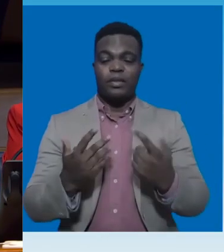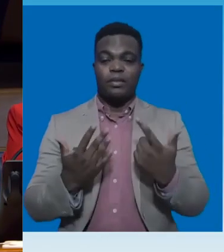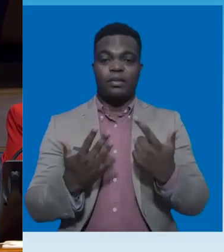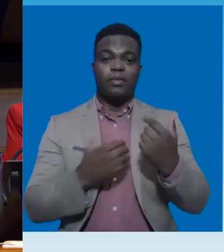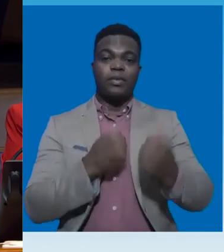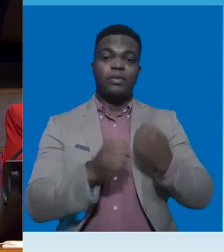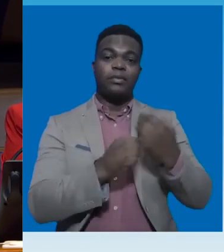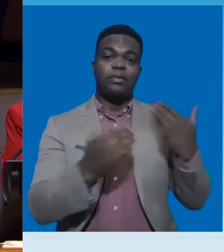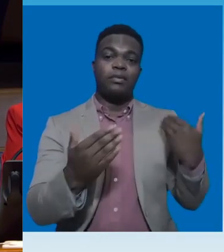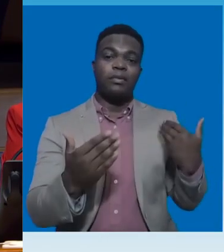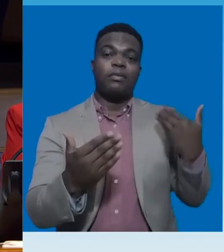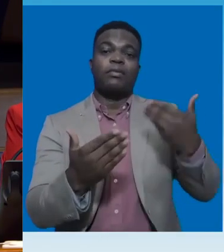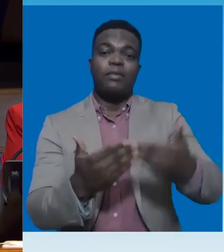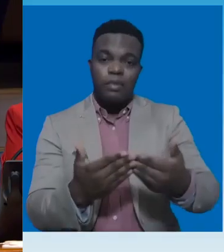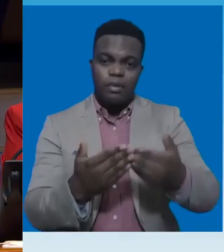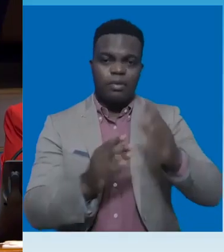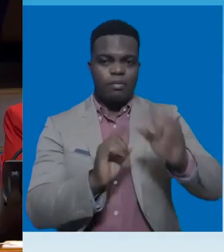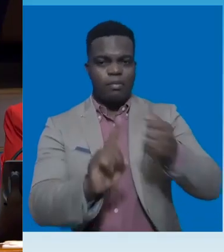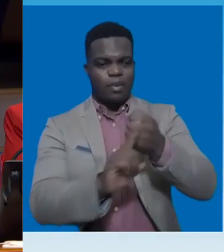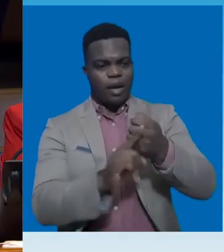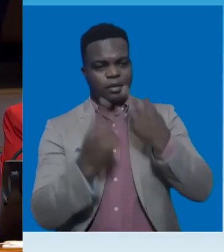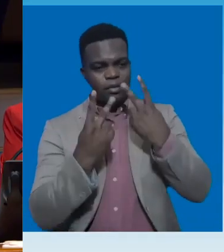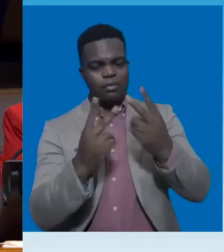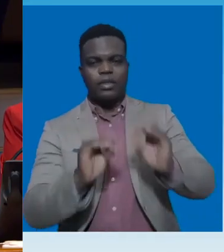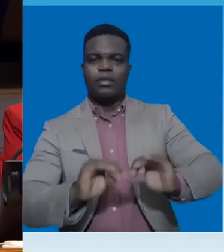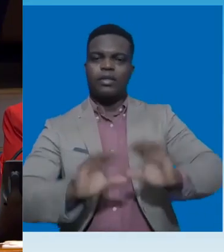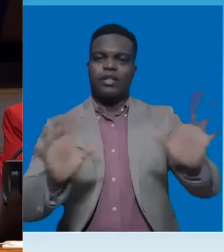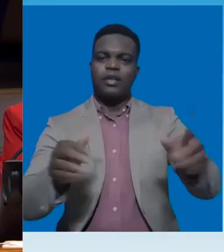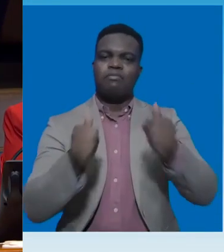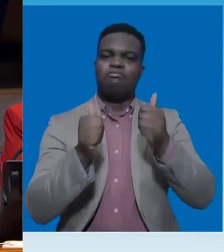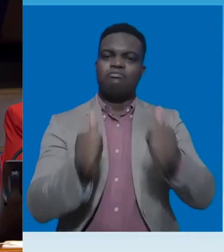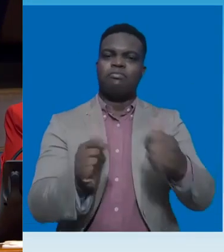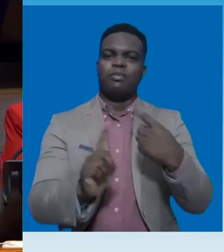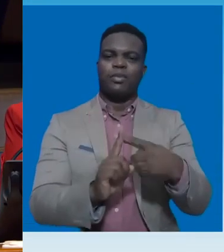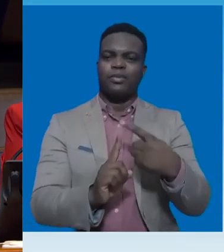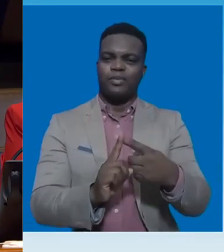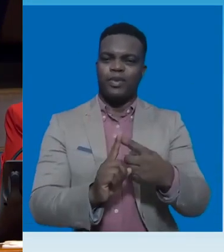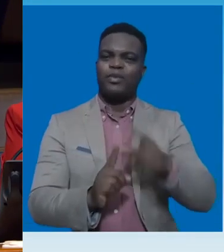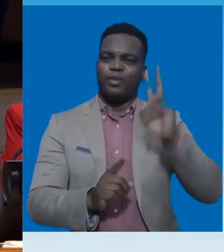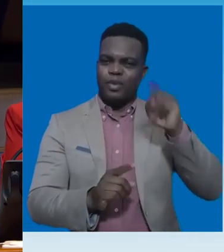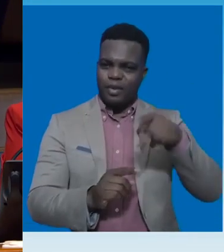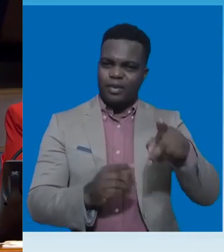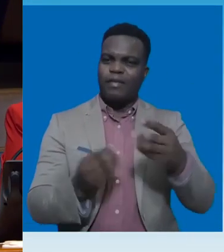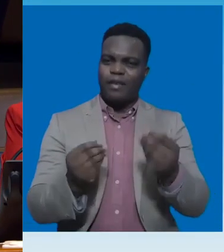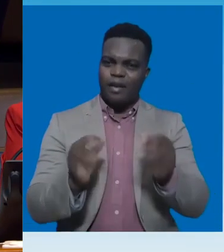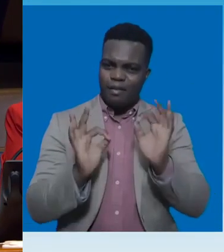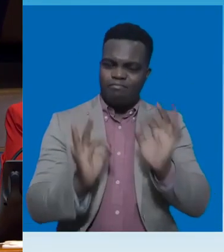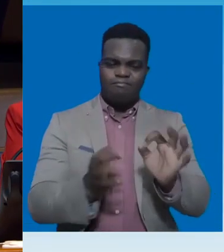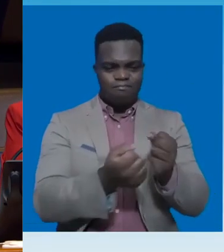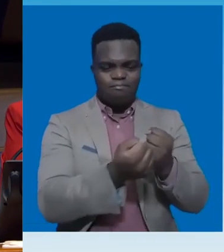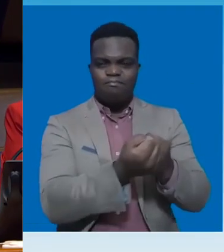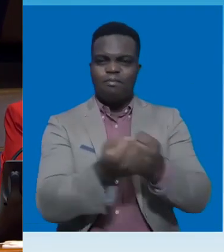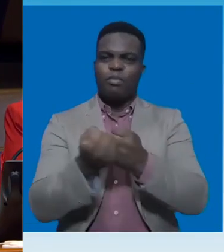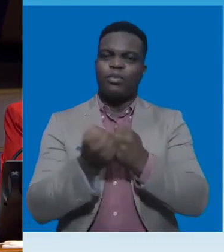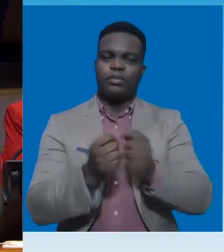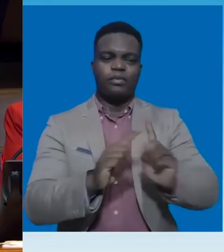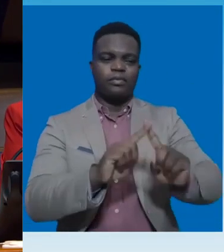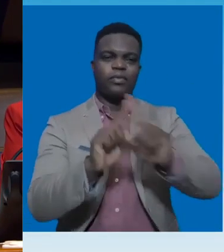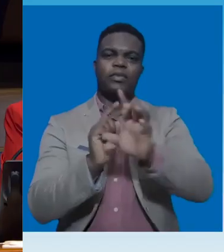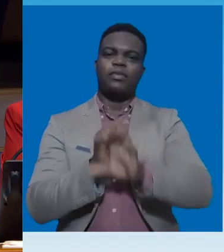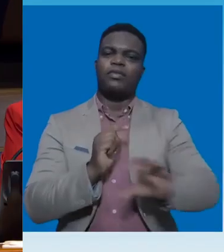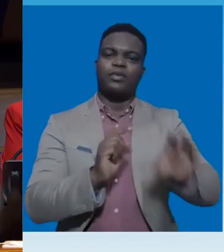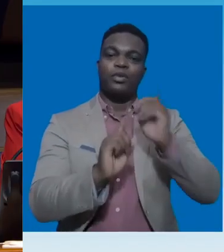is better positioned to support member states in implementing the Convention on the Rights of Persons with Disabilities and the 2030 Agenda